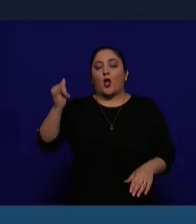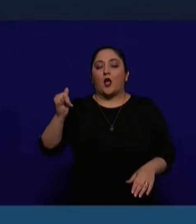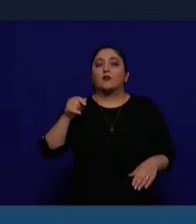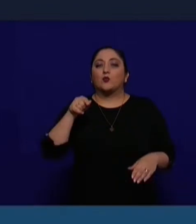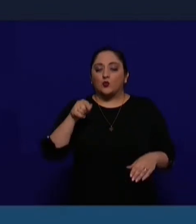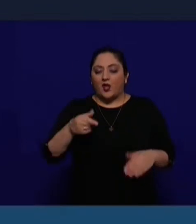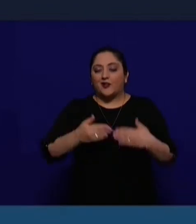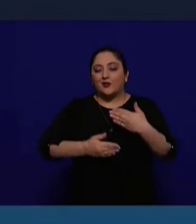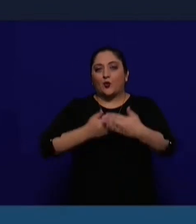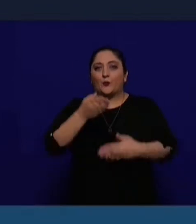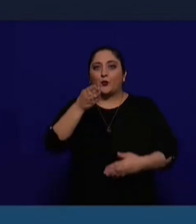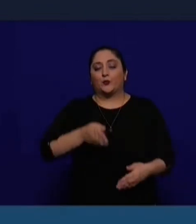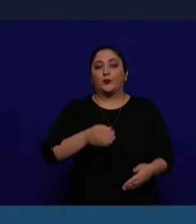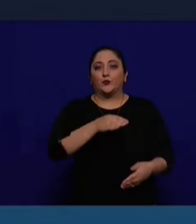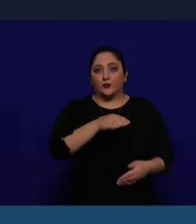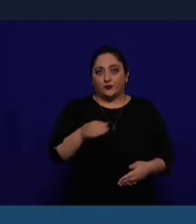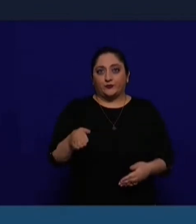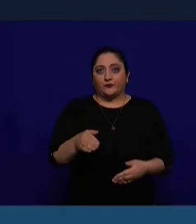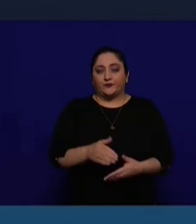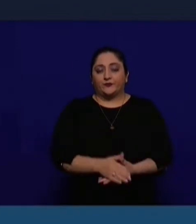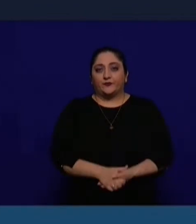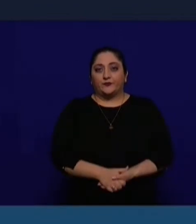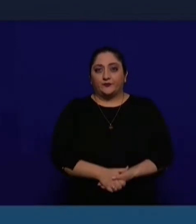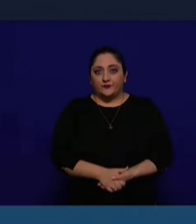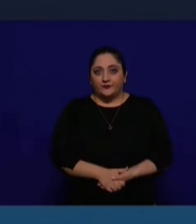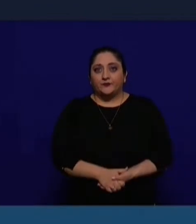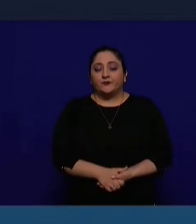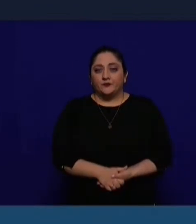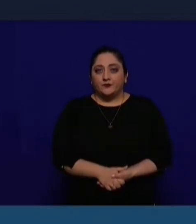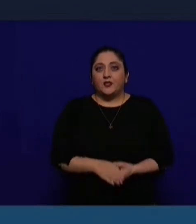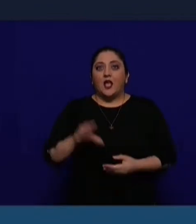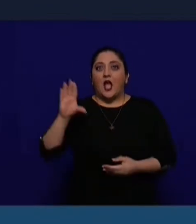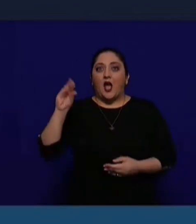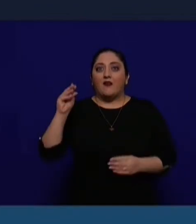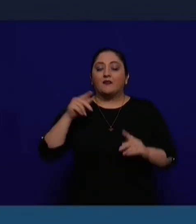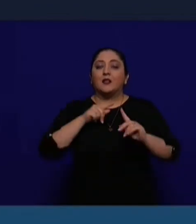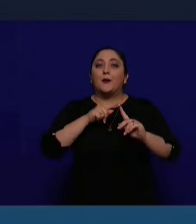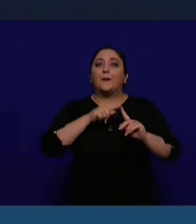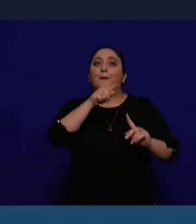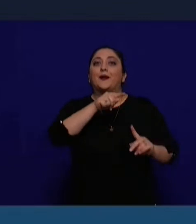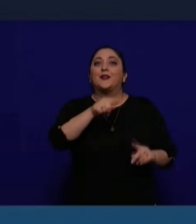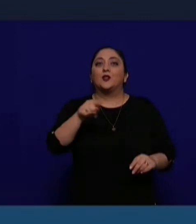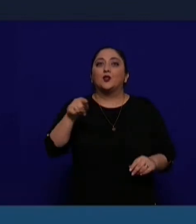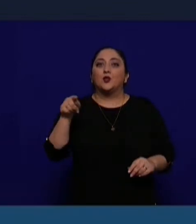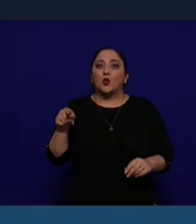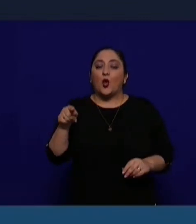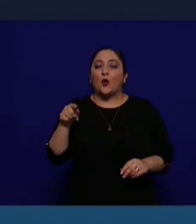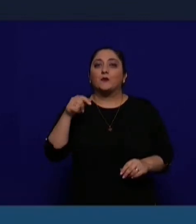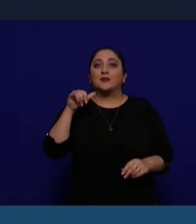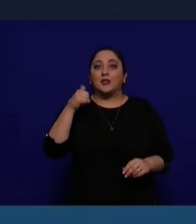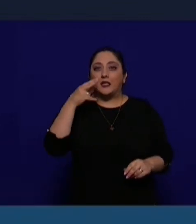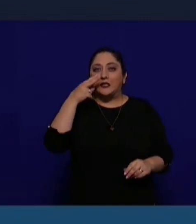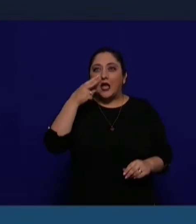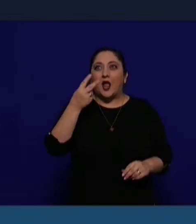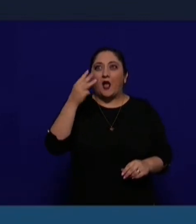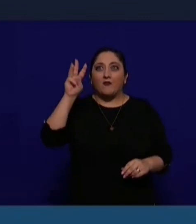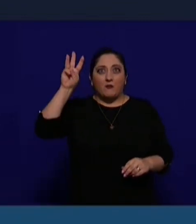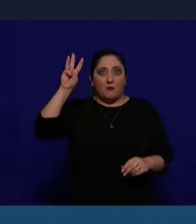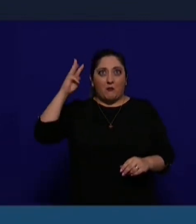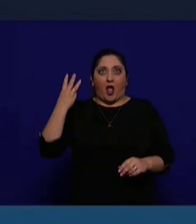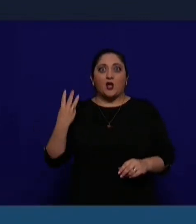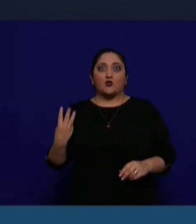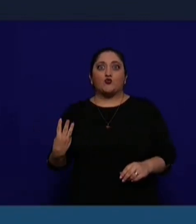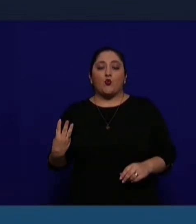hemmhekk baqgħu għaddejjin. U l-maġġor parti tal-każijiet li kellna jekk inħarsu f'Marzu